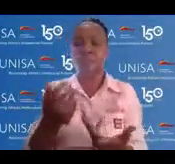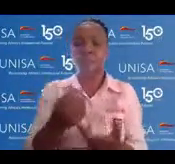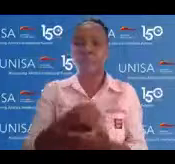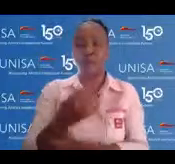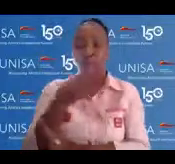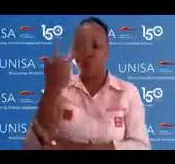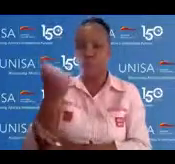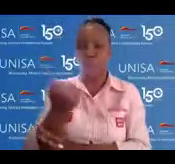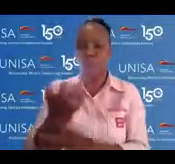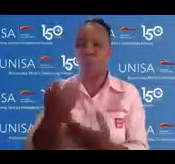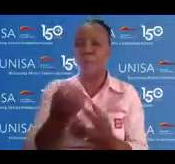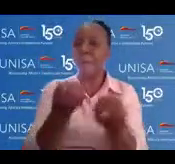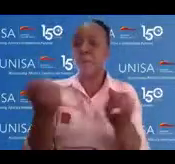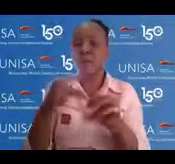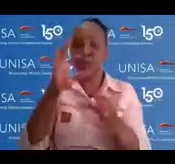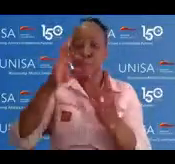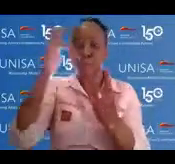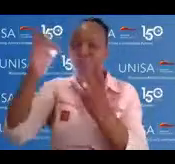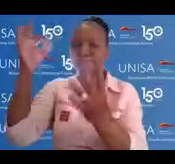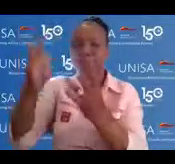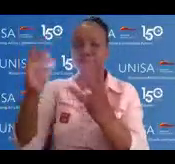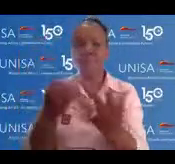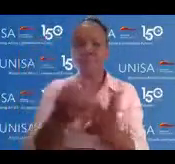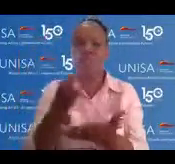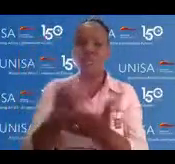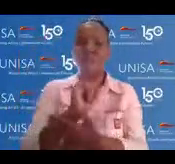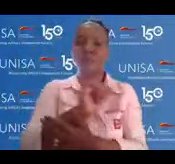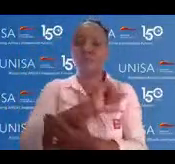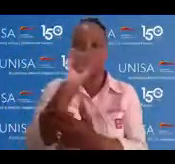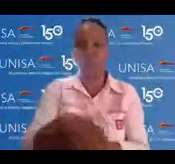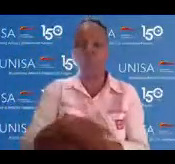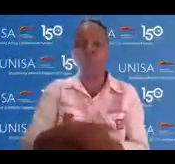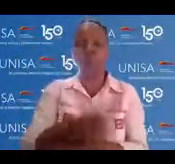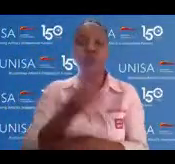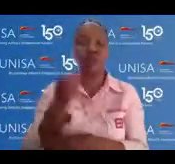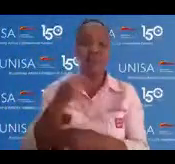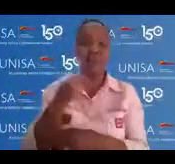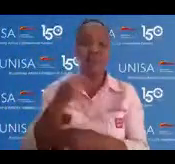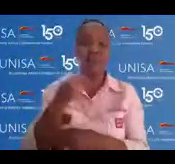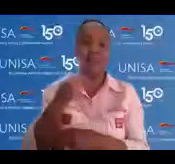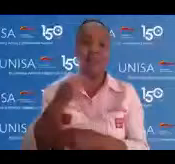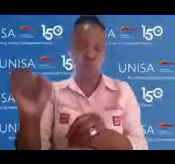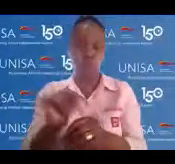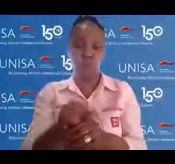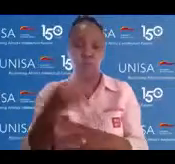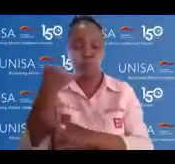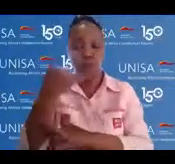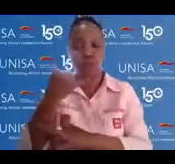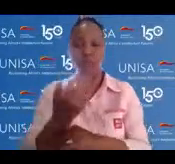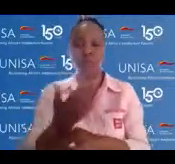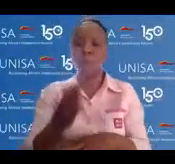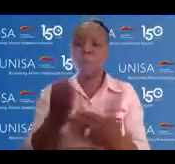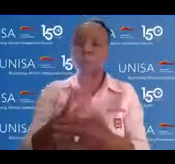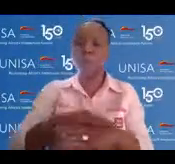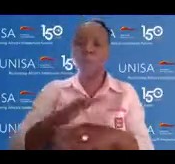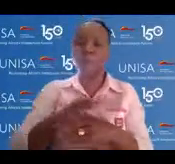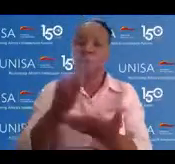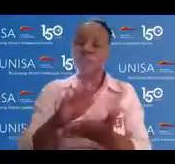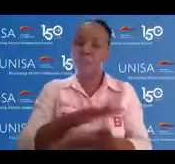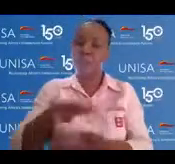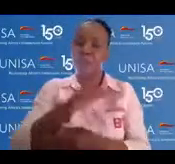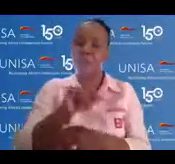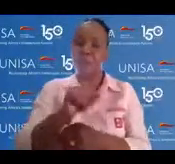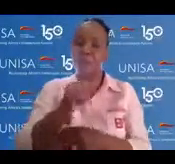options to save your data on your phone. Clear as much space as you can so that the apps on your phones